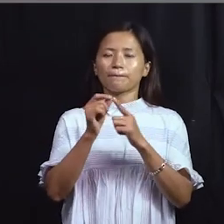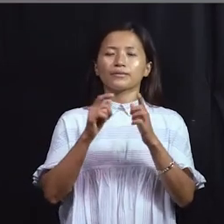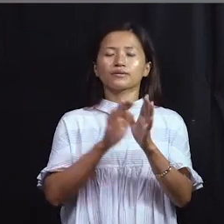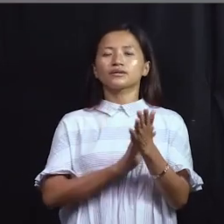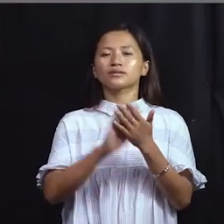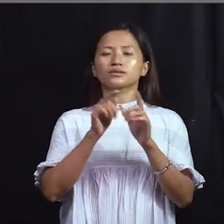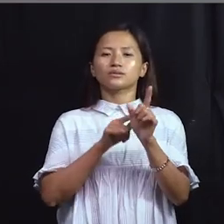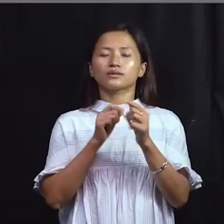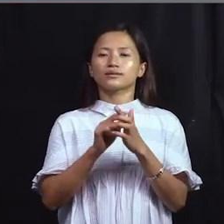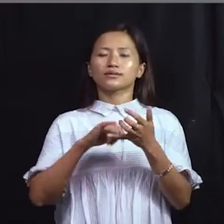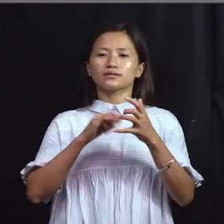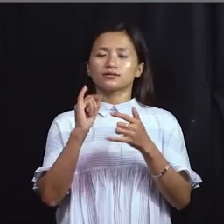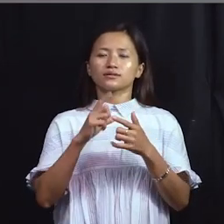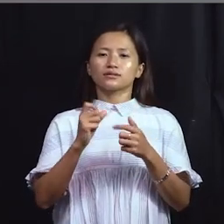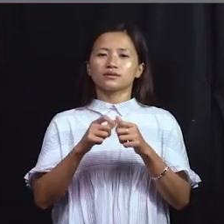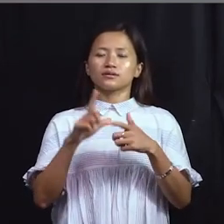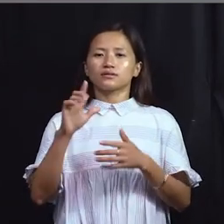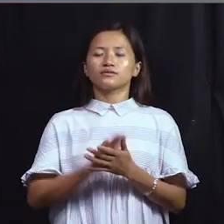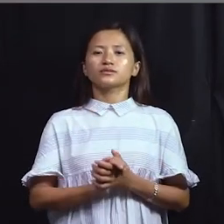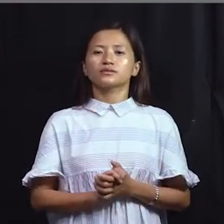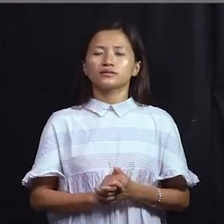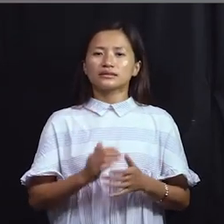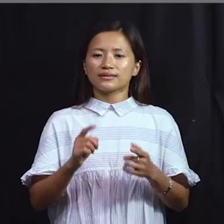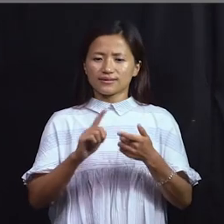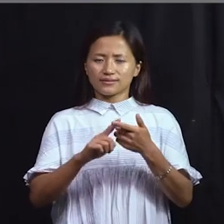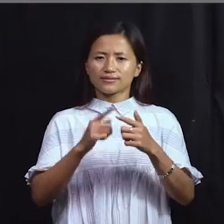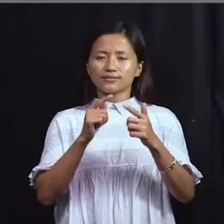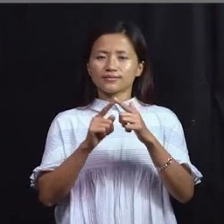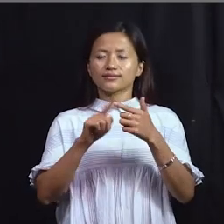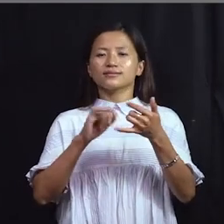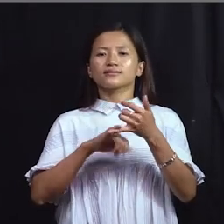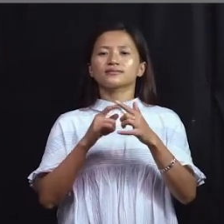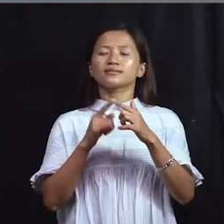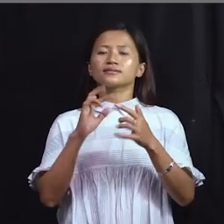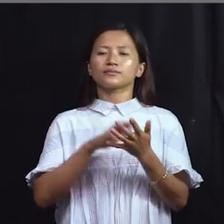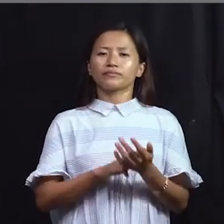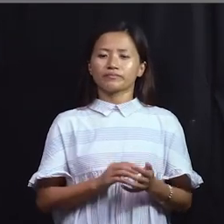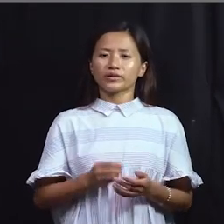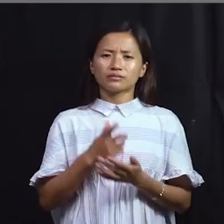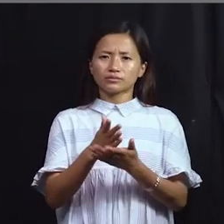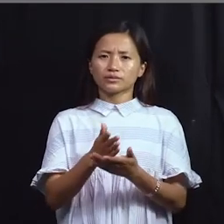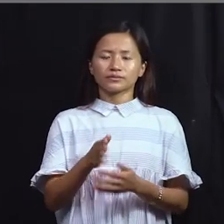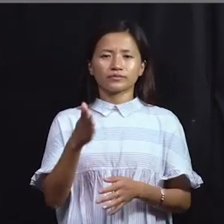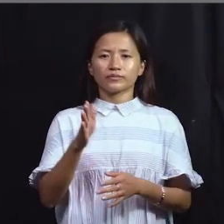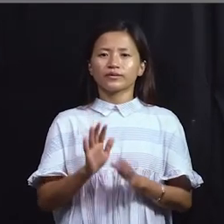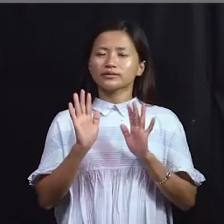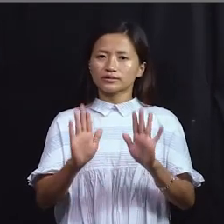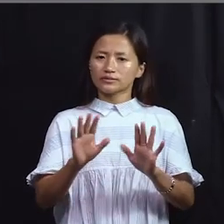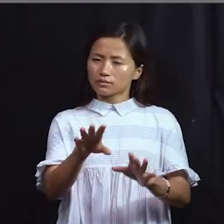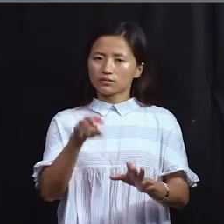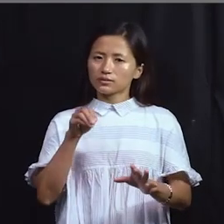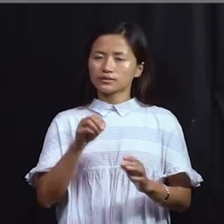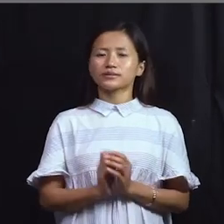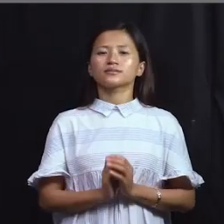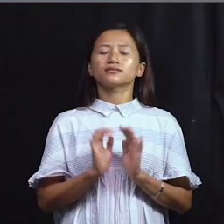or not? So I am just talking about estimation. The government has not spent yet. The government has not recovered the money yet.